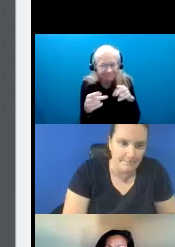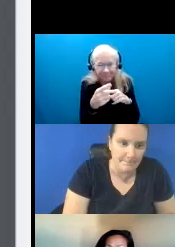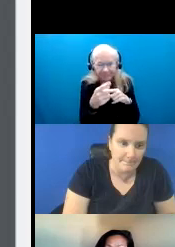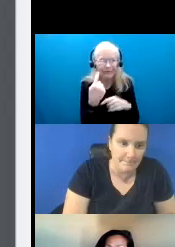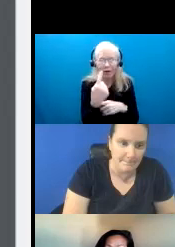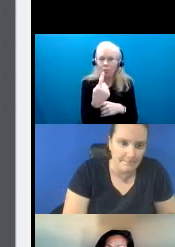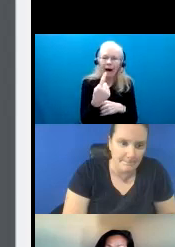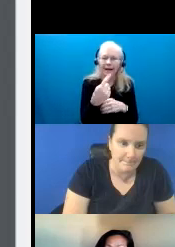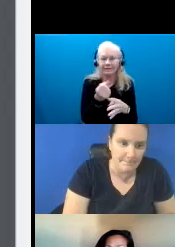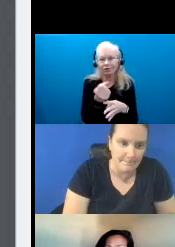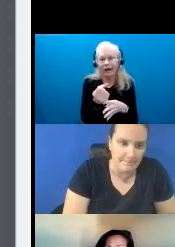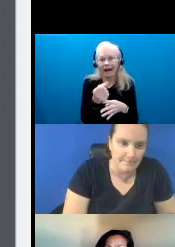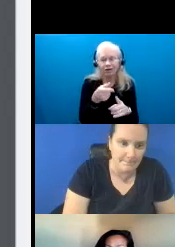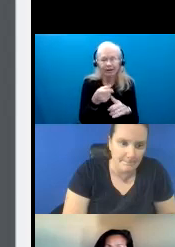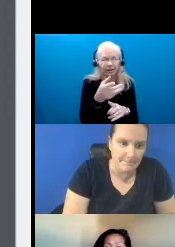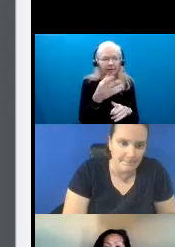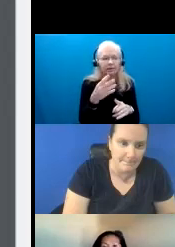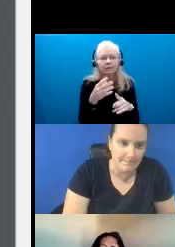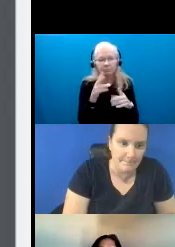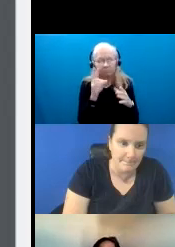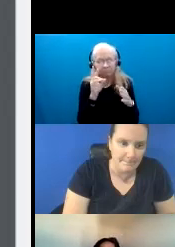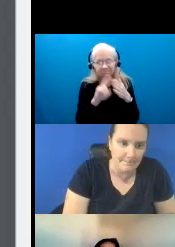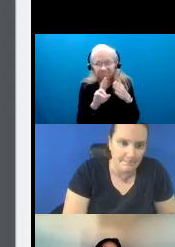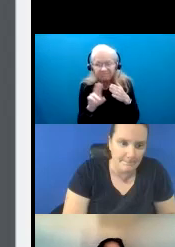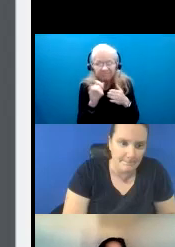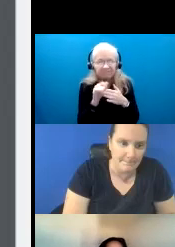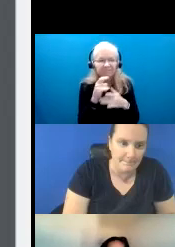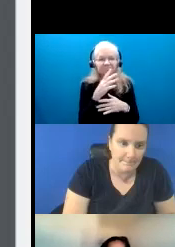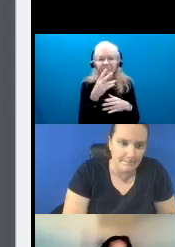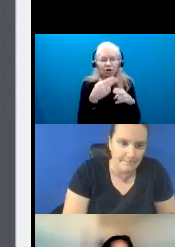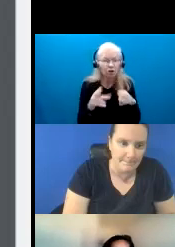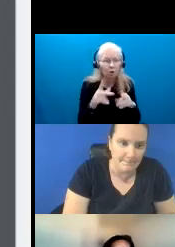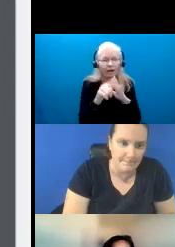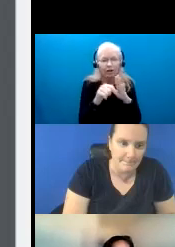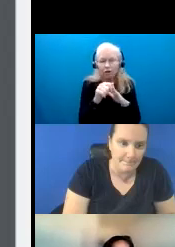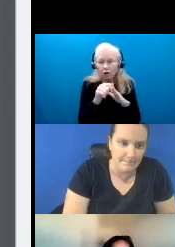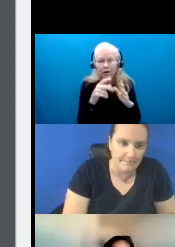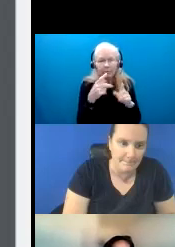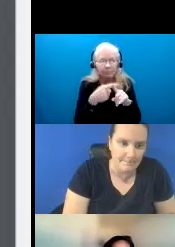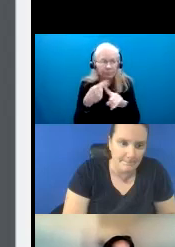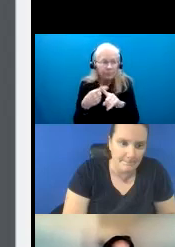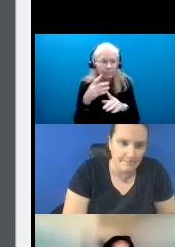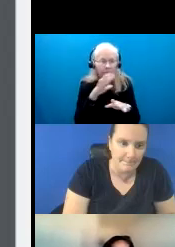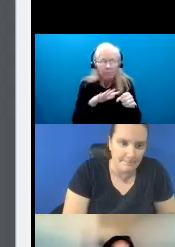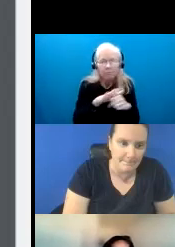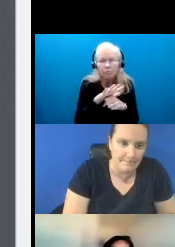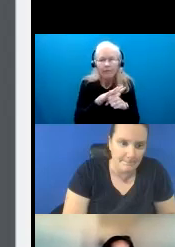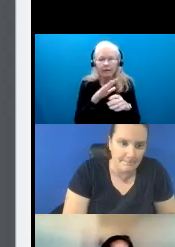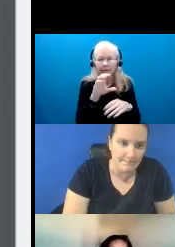impacts in the county, and if needed, develop a county policy around short-term rentals.